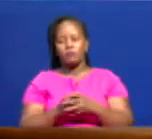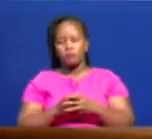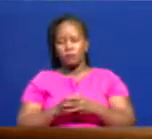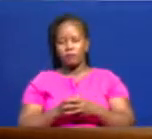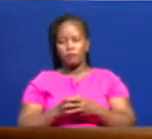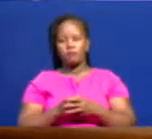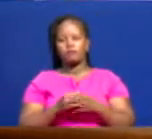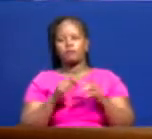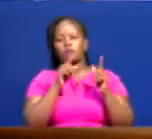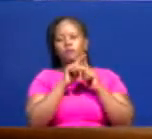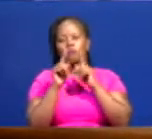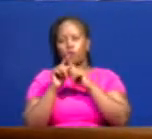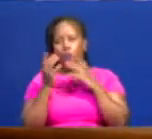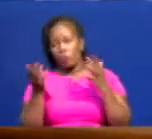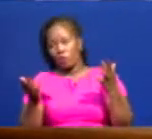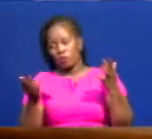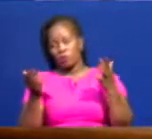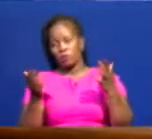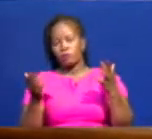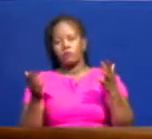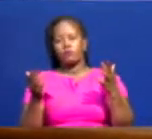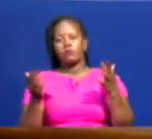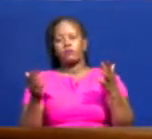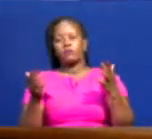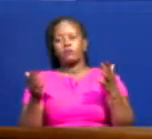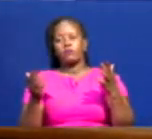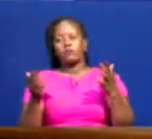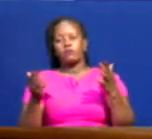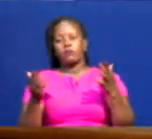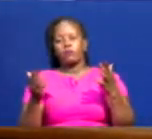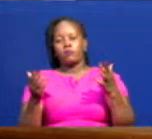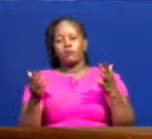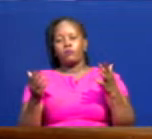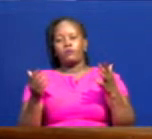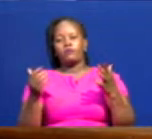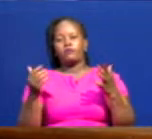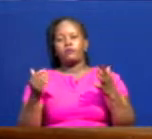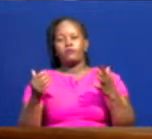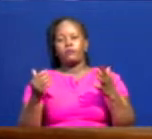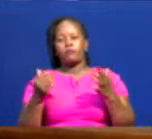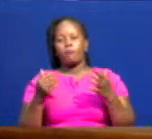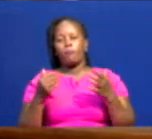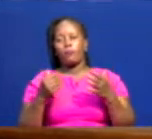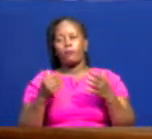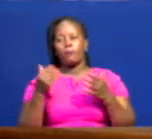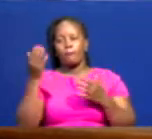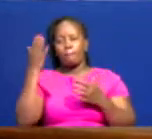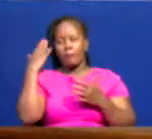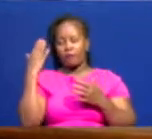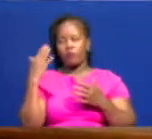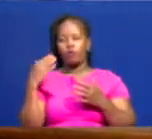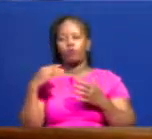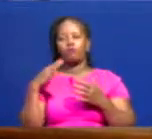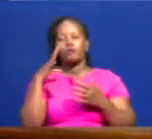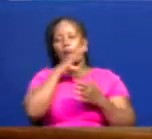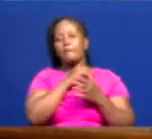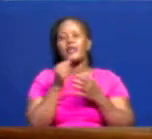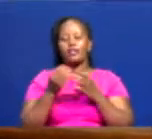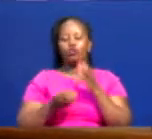Further, my notes and my lady, I say that the failure then to enact those estimates of